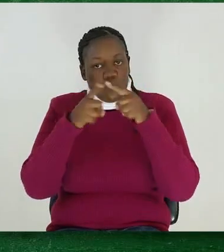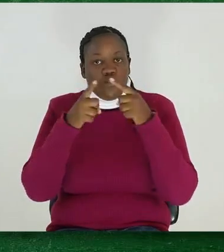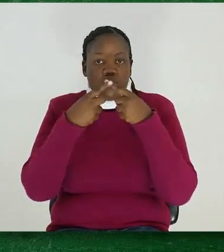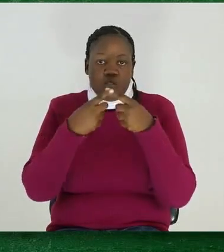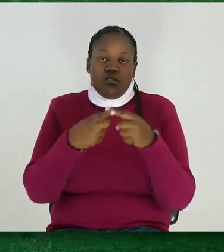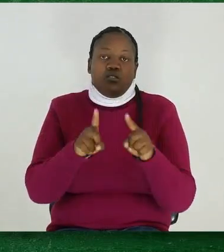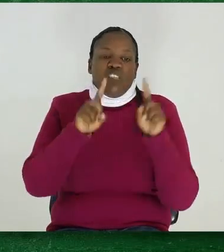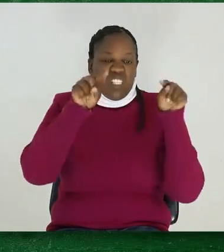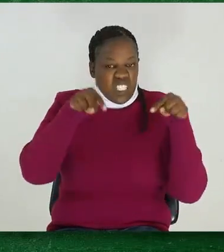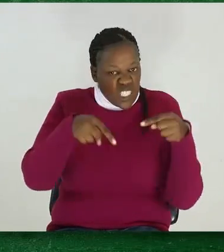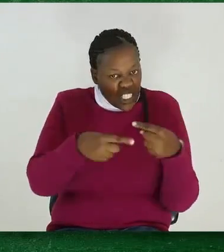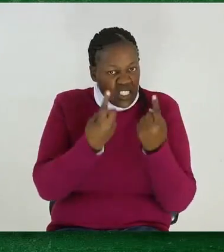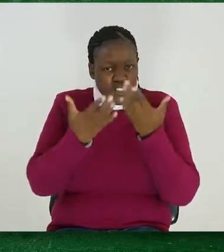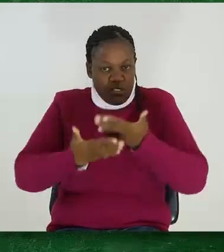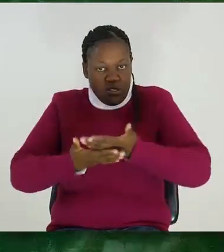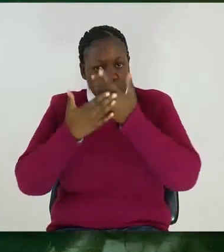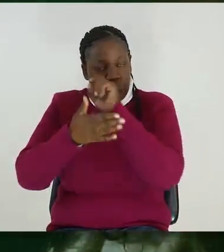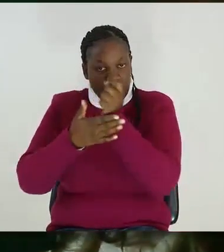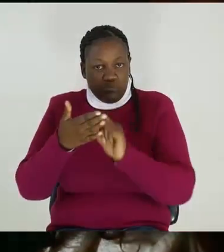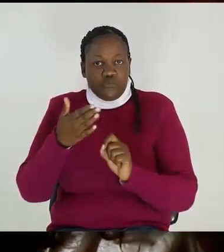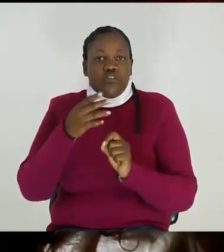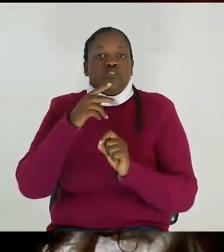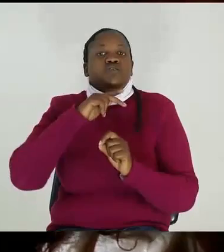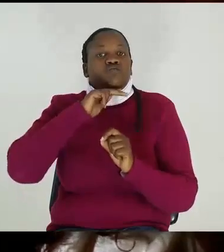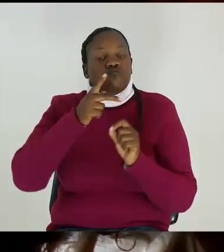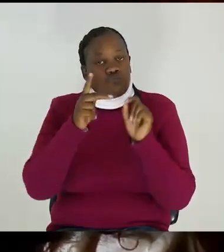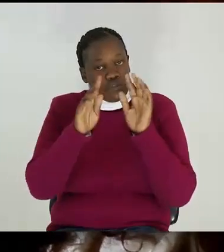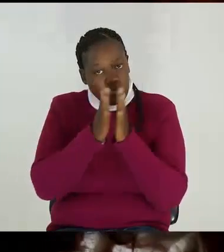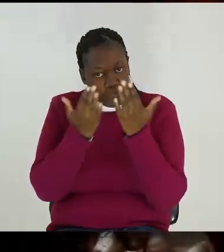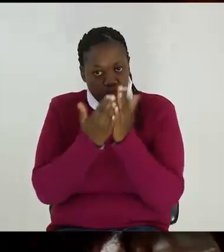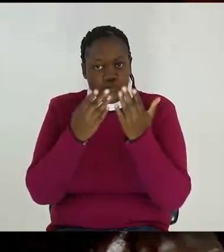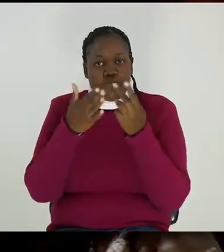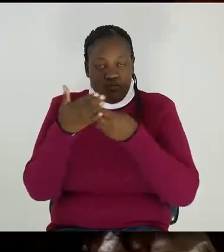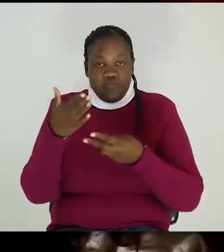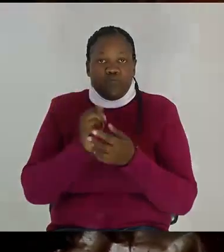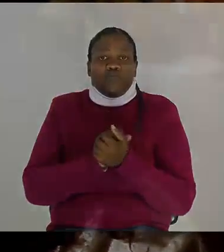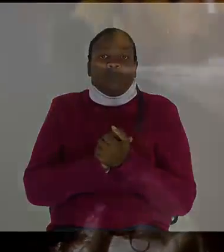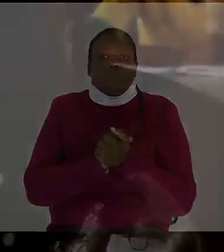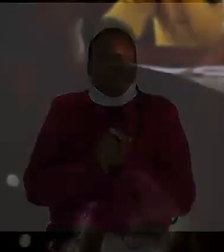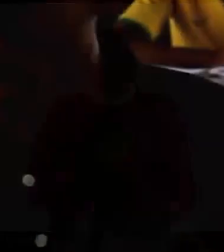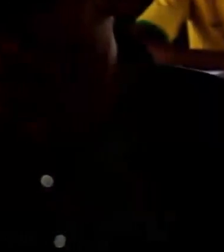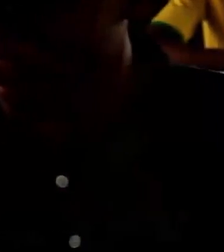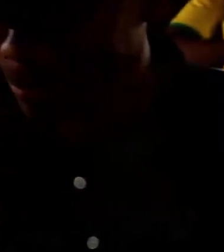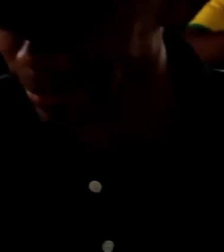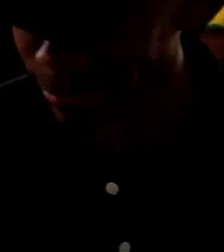literary devices in novels and in poems. Enjoy the program with us.